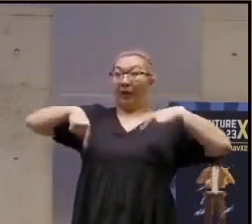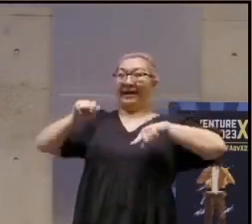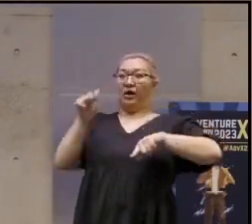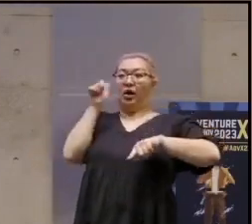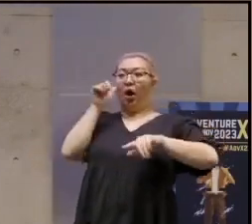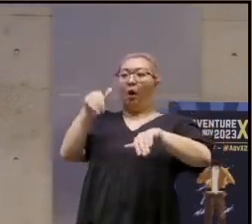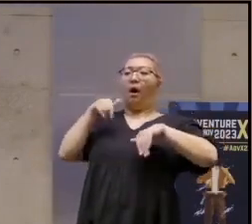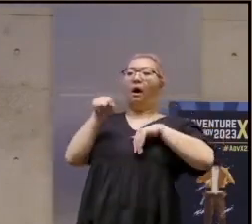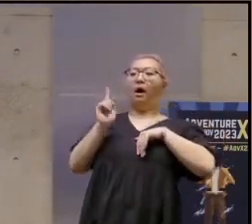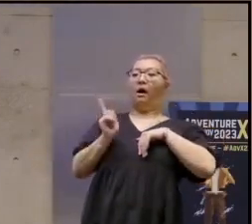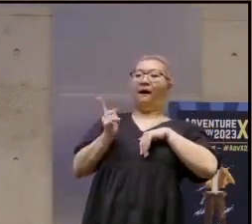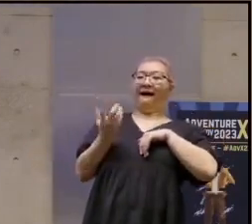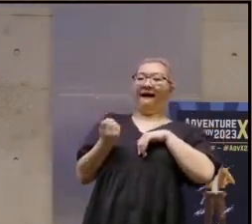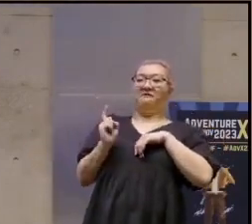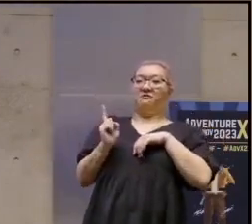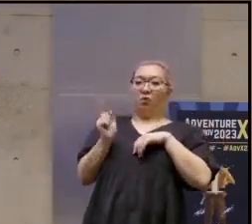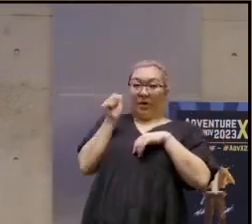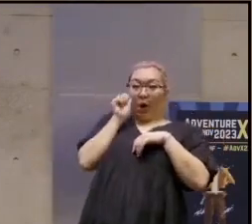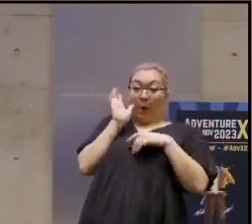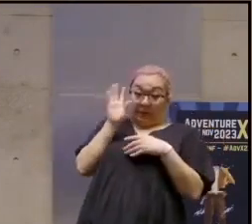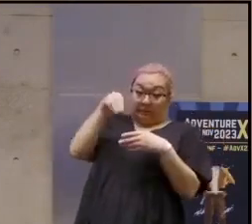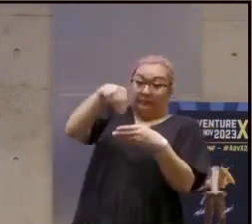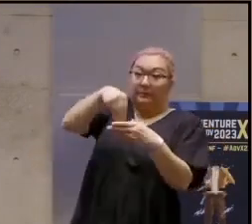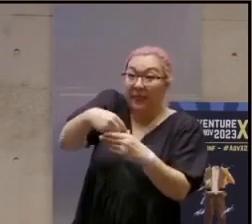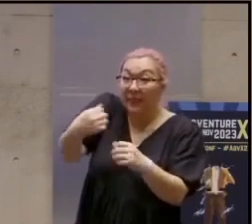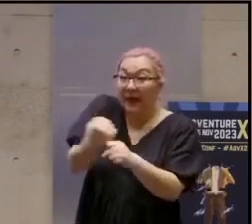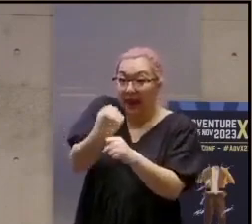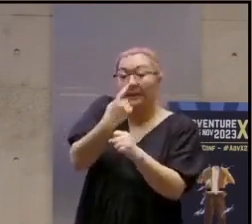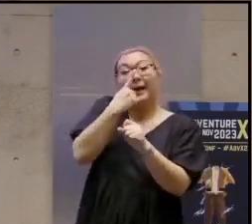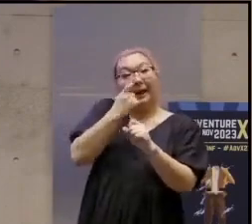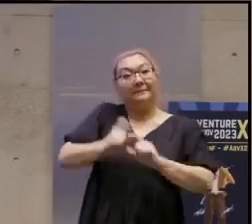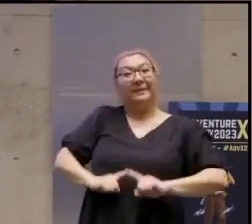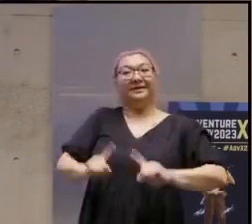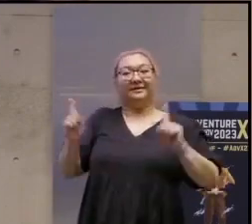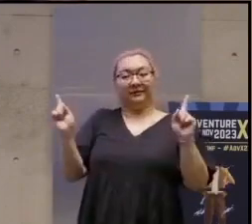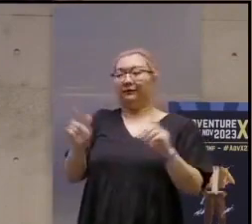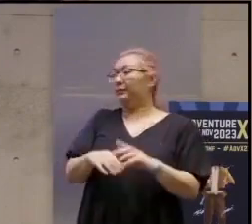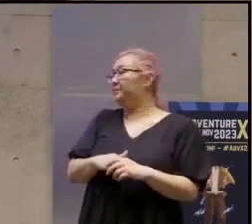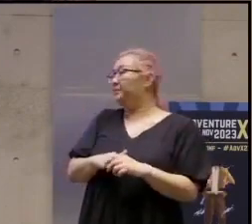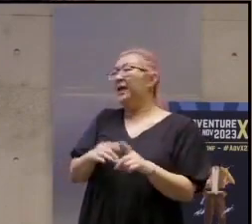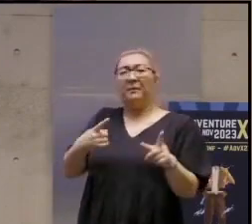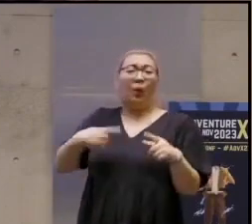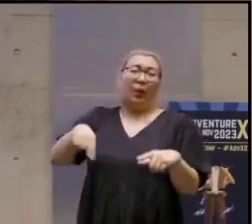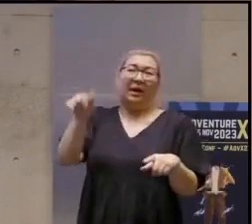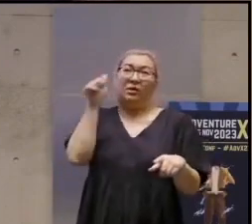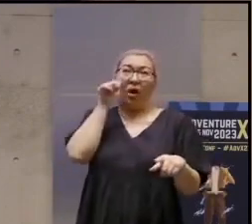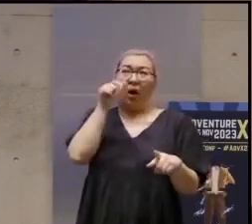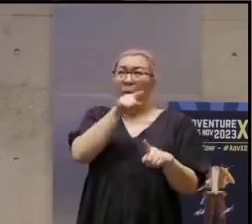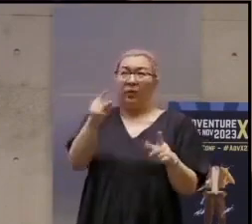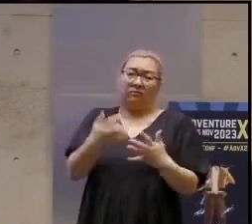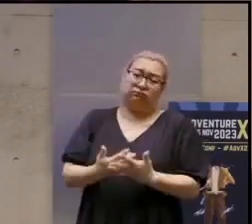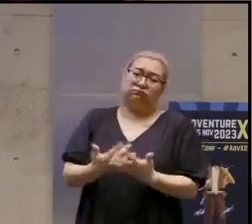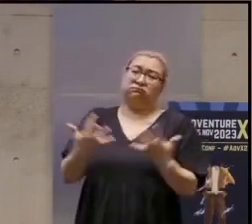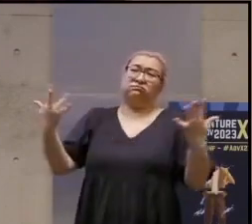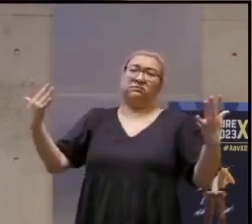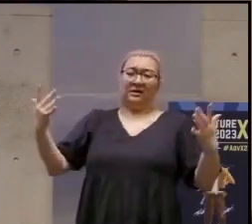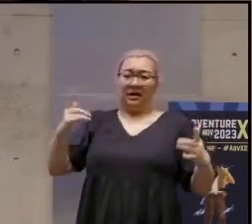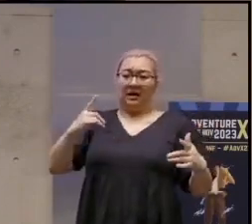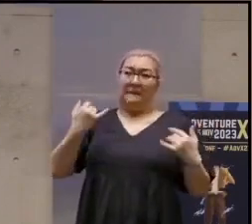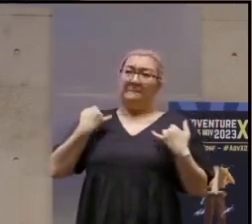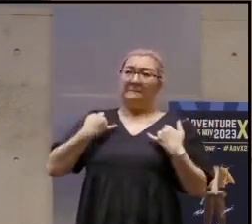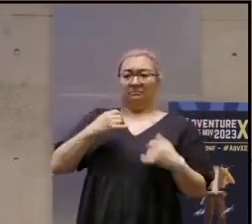of them. That's a really real-life medical representation. So many medical mysteries exist.